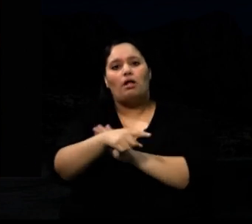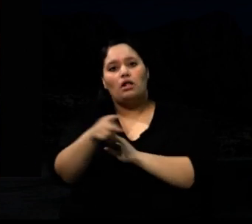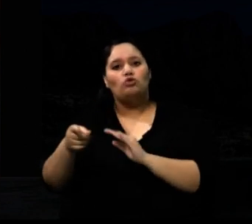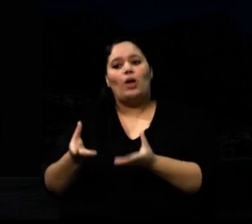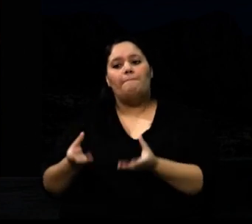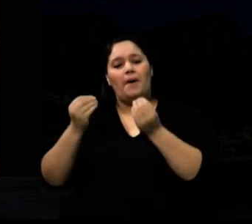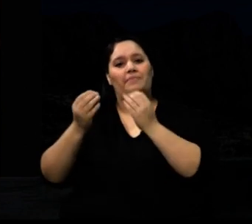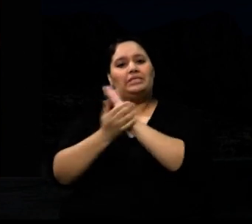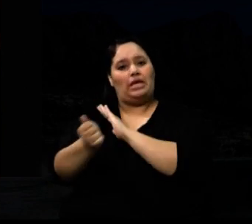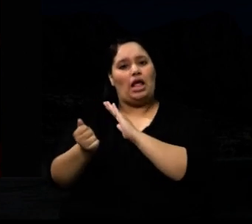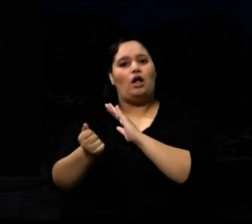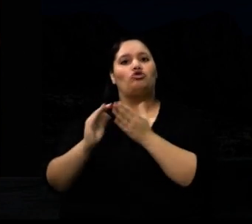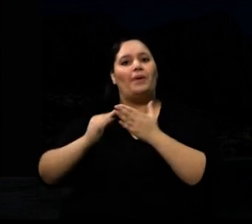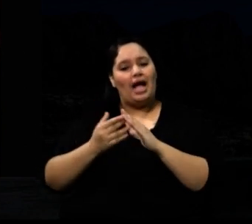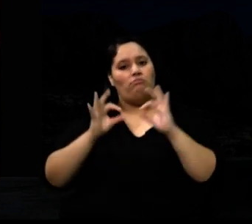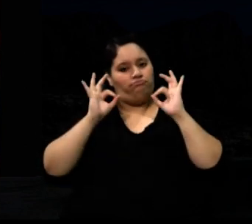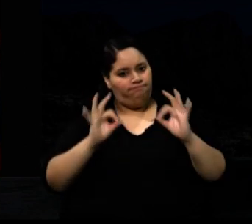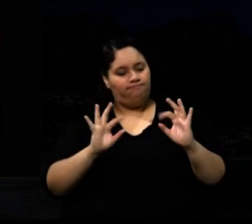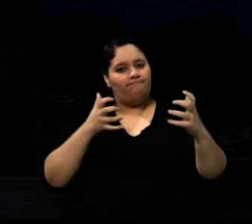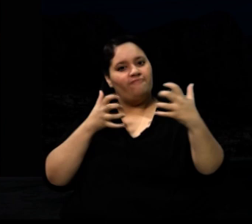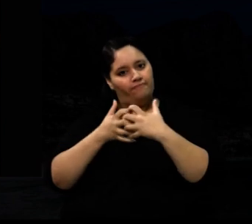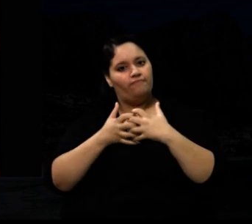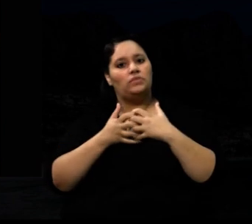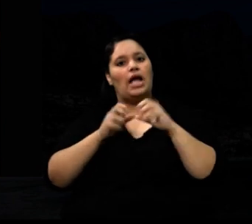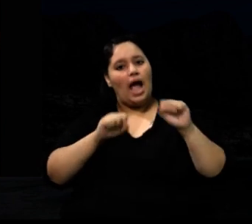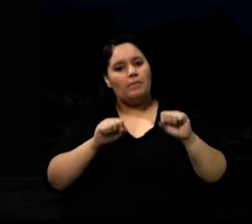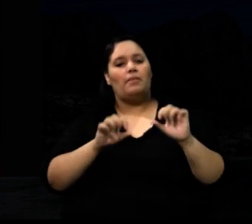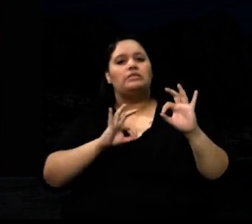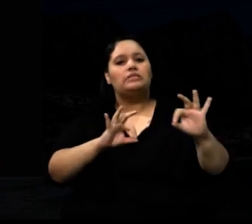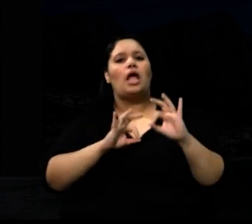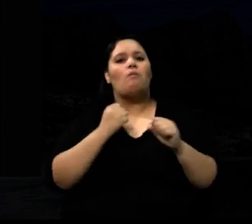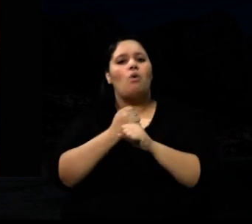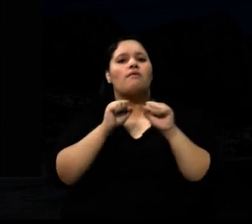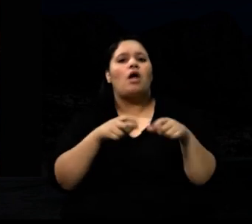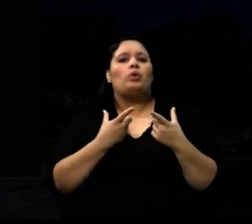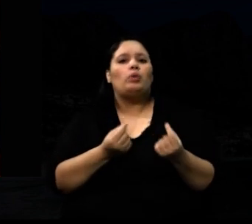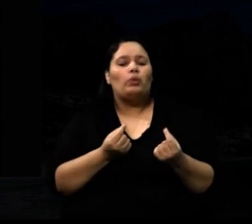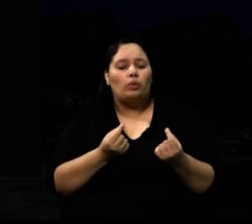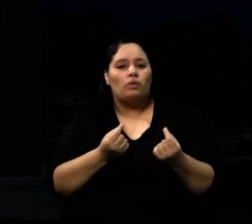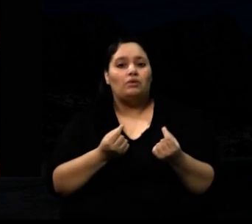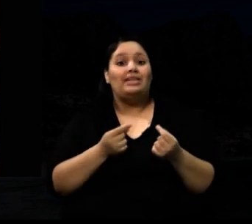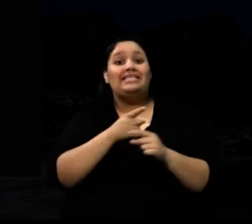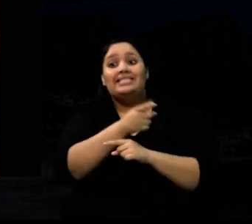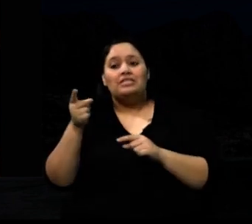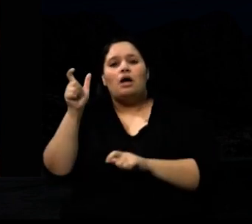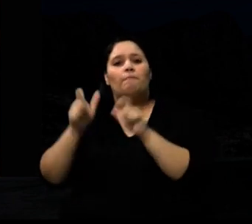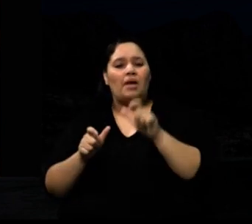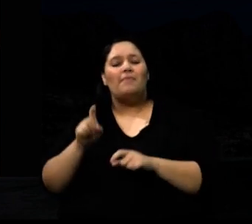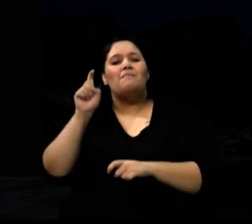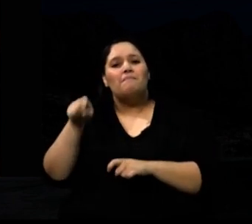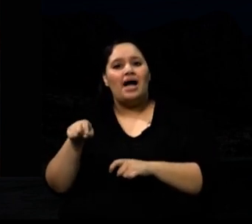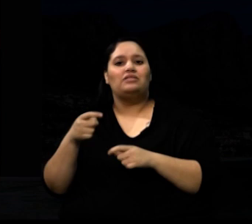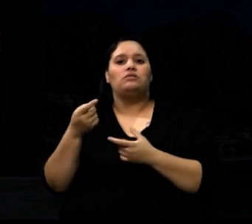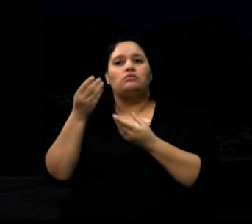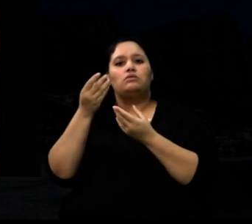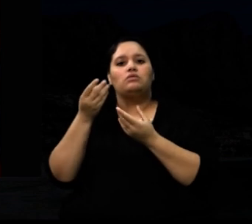equip them to become the same capabilities of people who are able. Now, those people should be able to compete